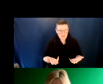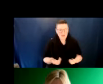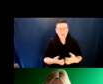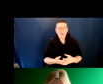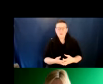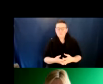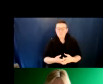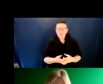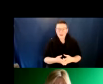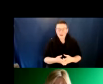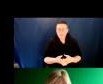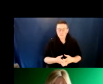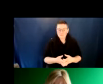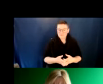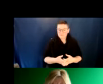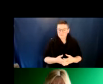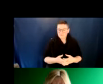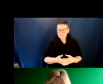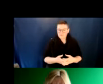bodies.